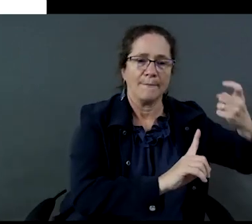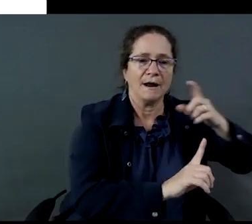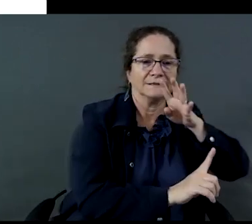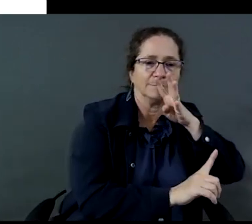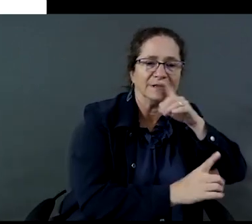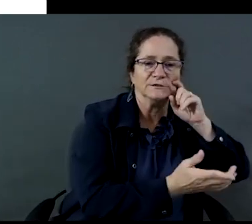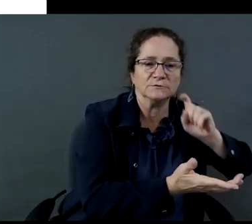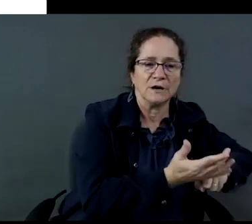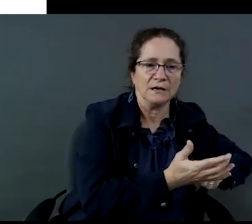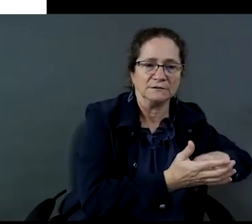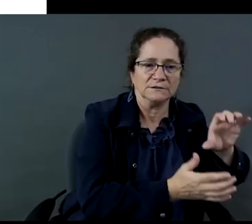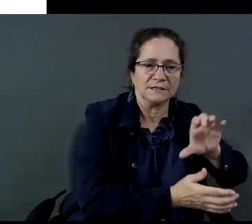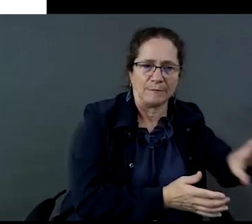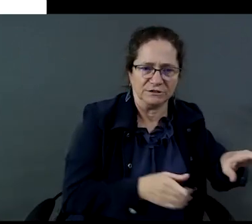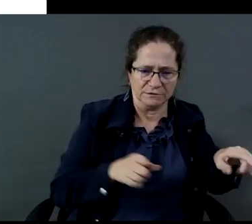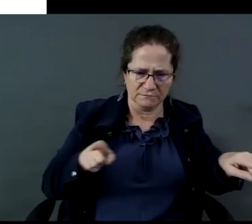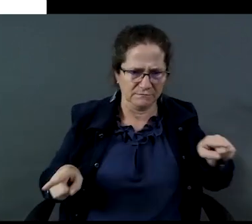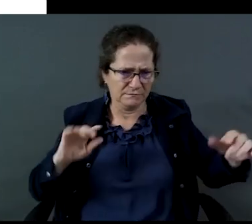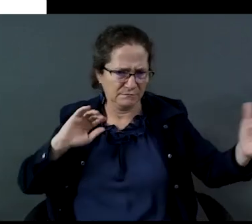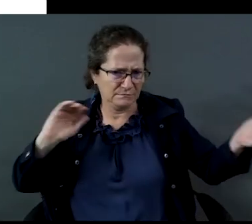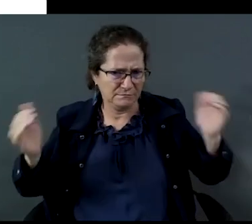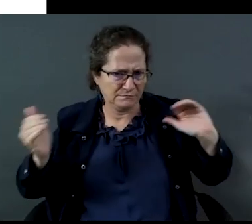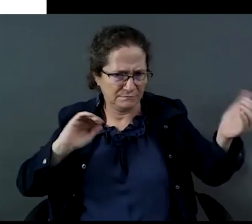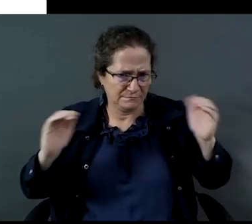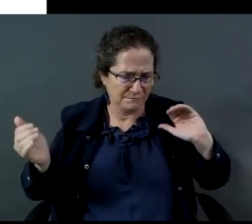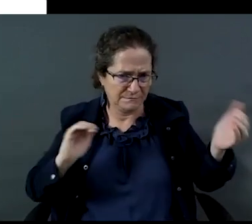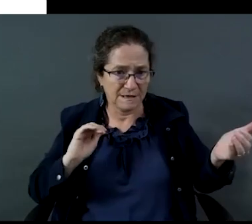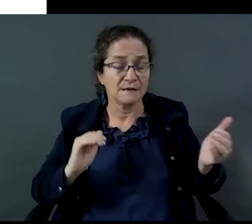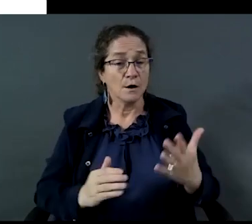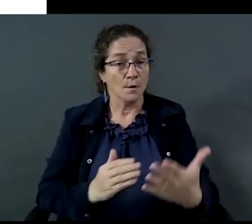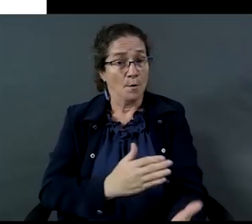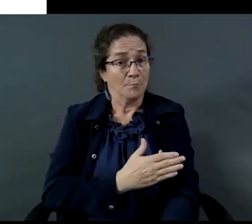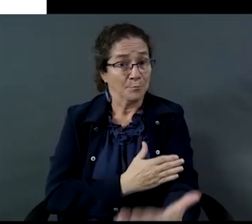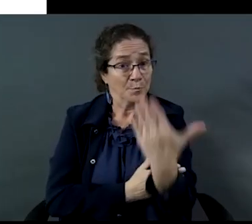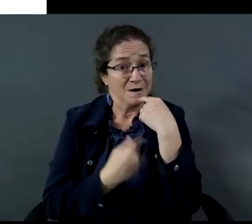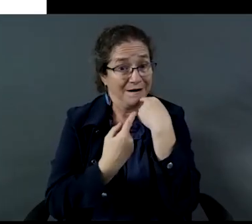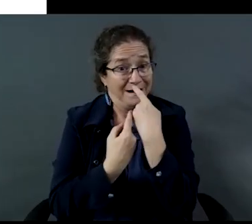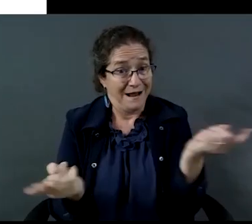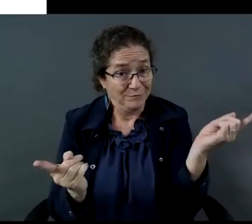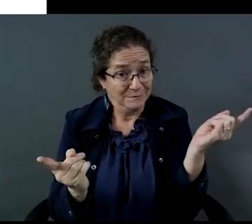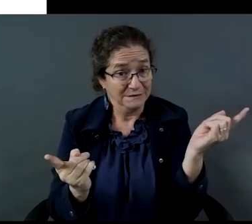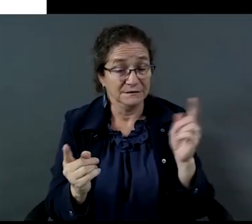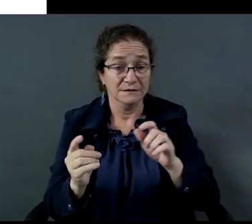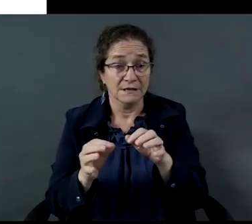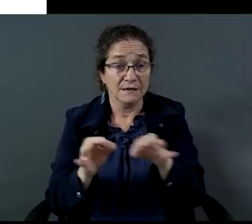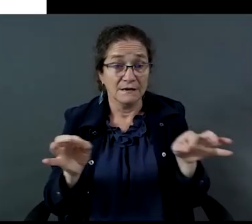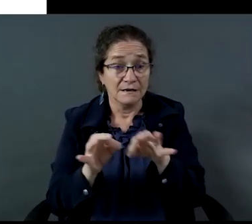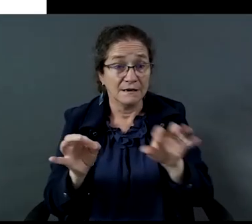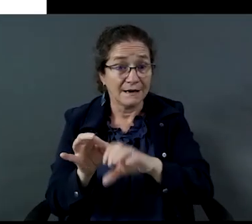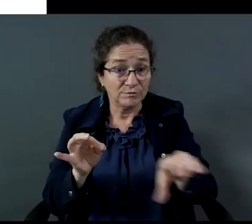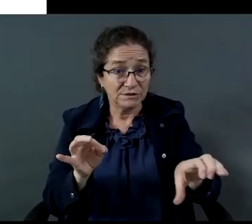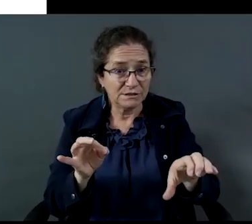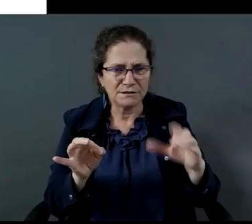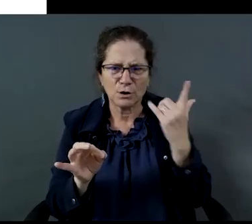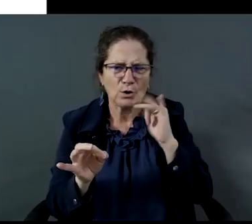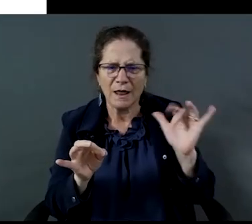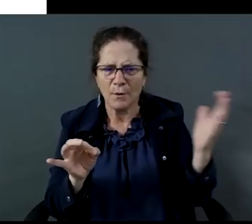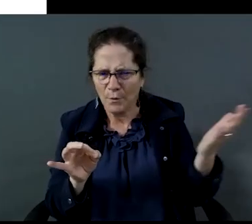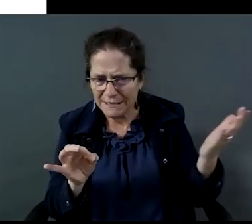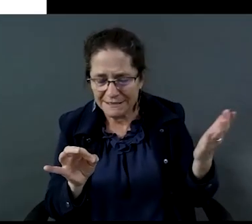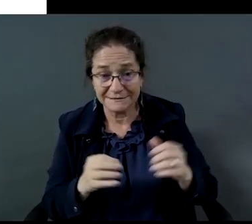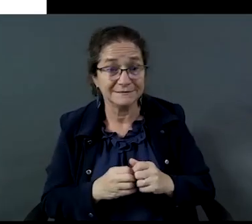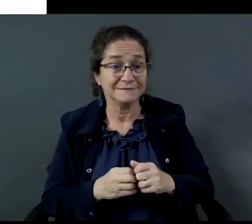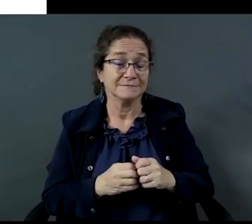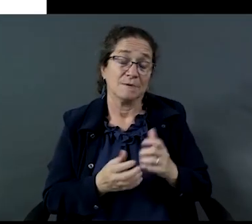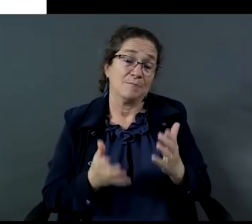having that dialogue. What does it look like when I have the morning announcements from the PA system captioned? Or if I'm doing a